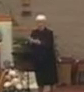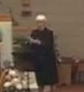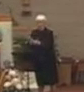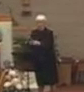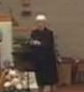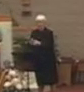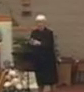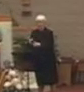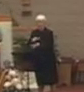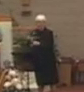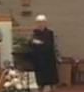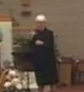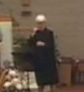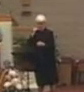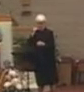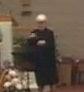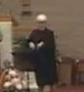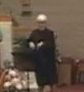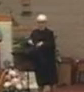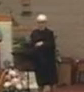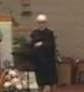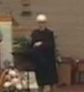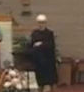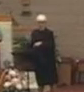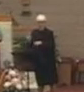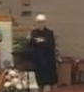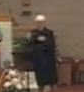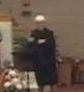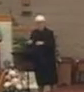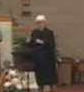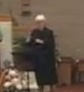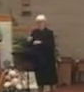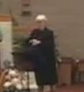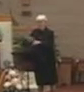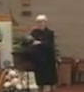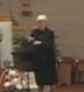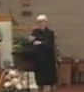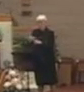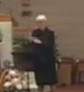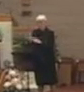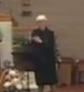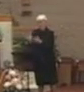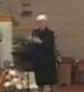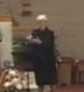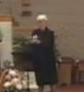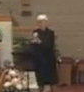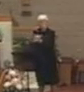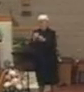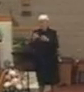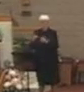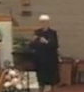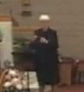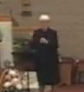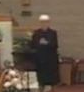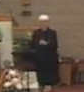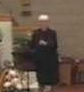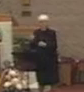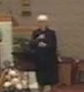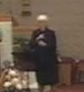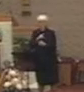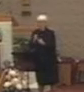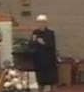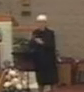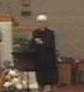being at home here in the States, he tries to introduce to us Jesus in a whole new way. Just like Peter was, just